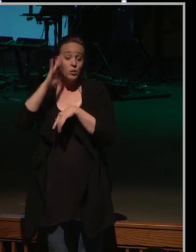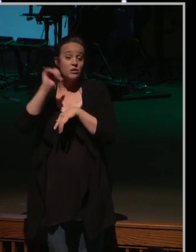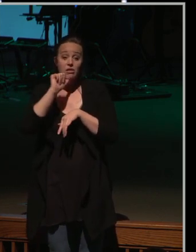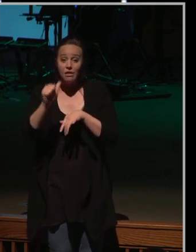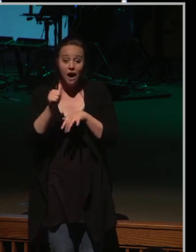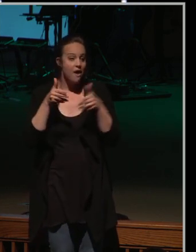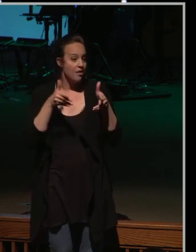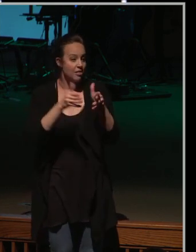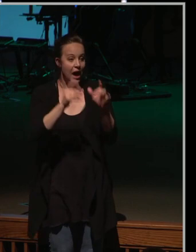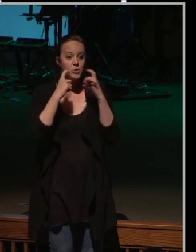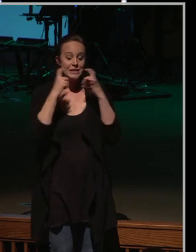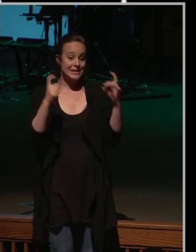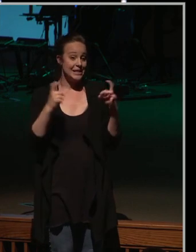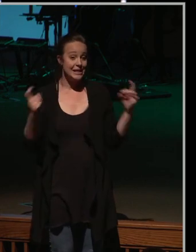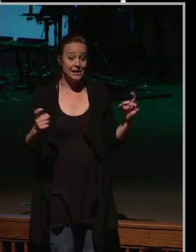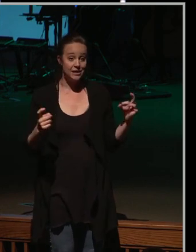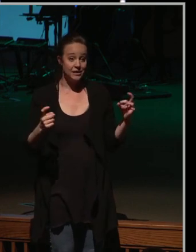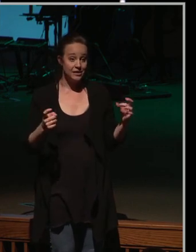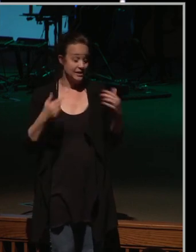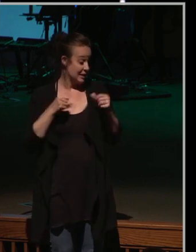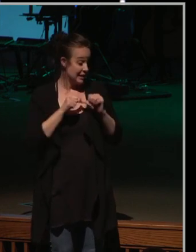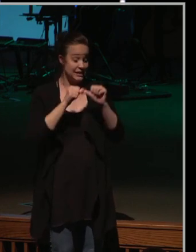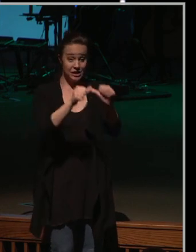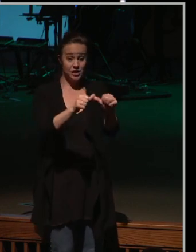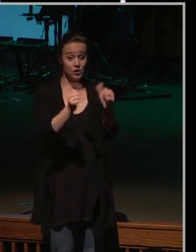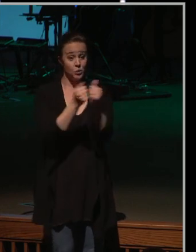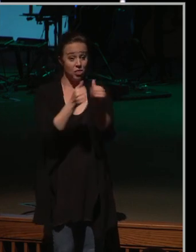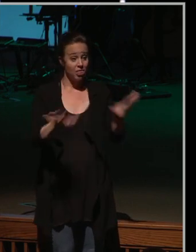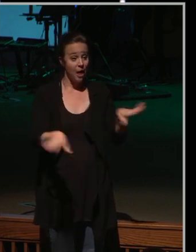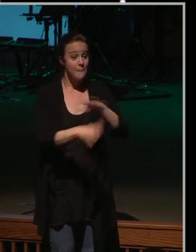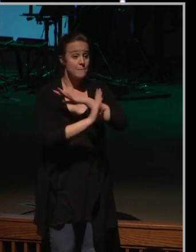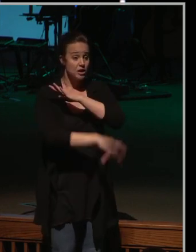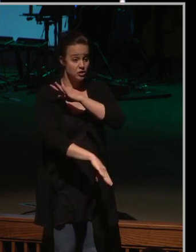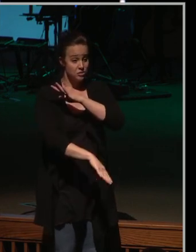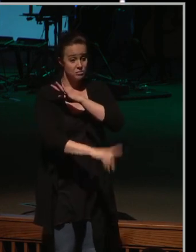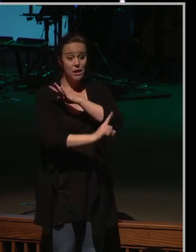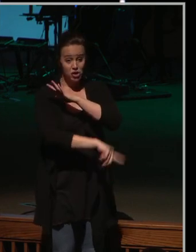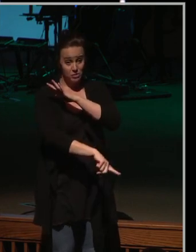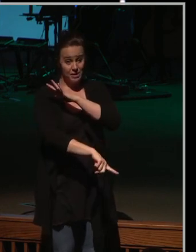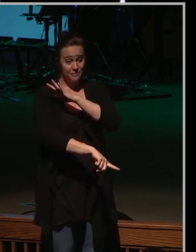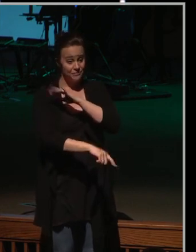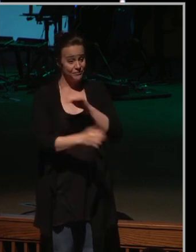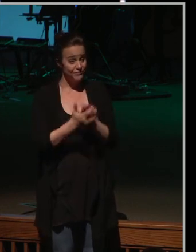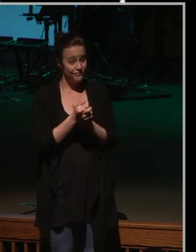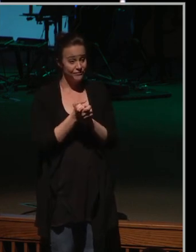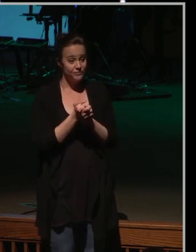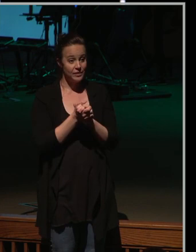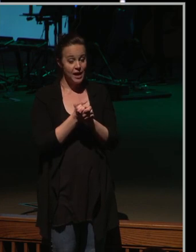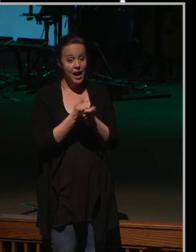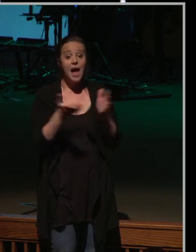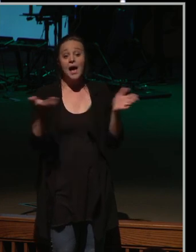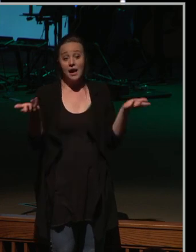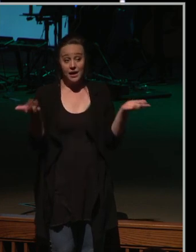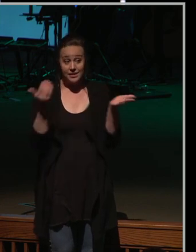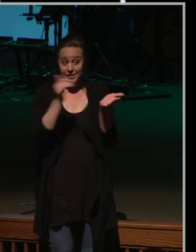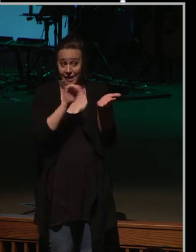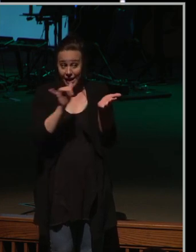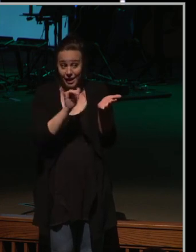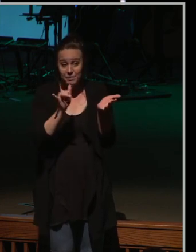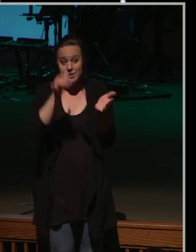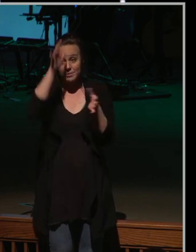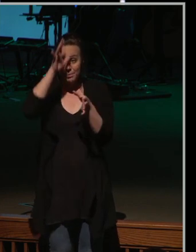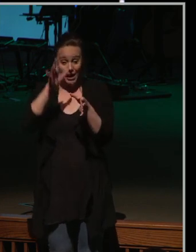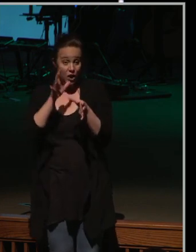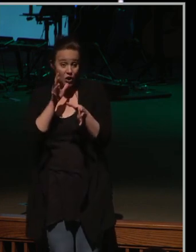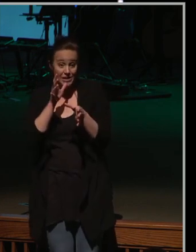sinful behavior go unpunished. And as parents, we cannot allow our kids to think that